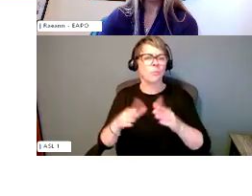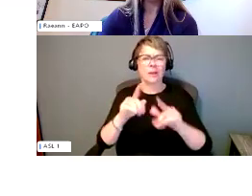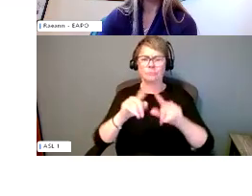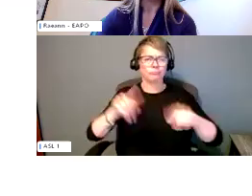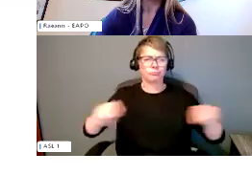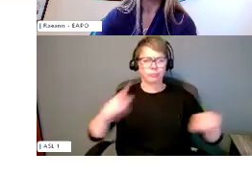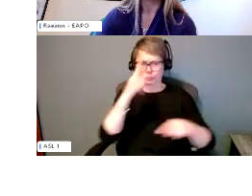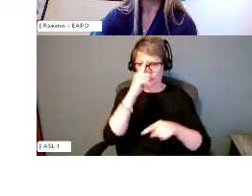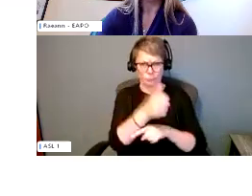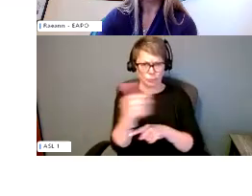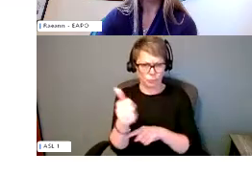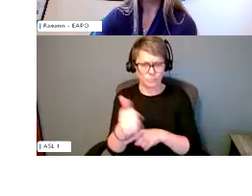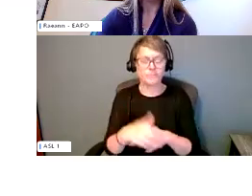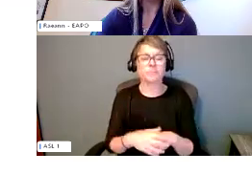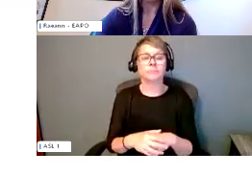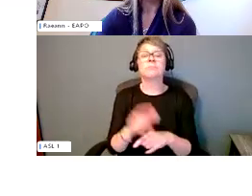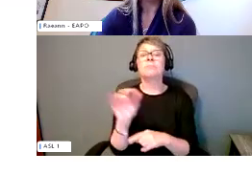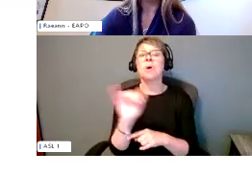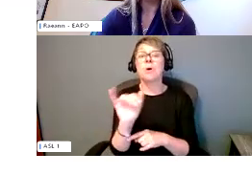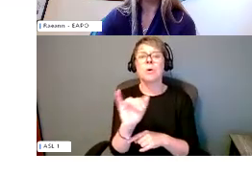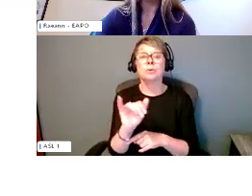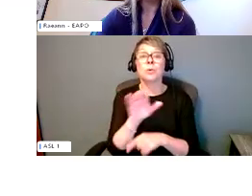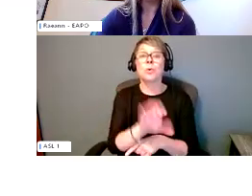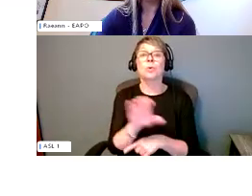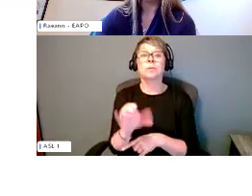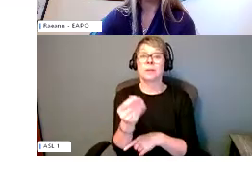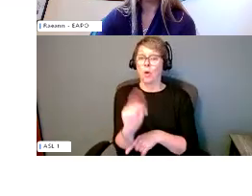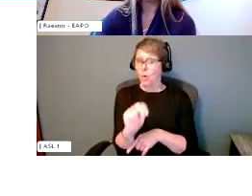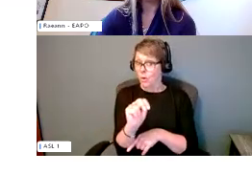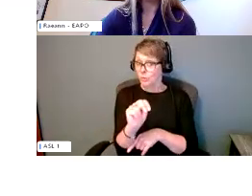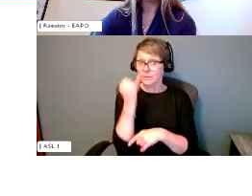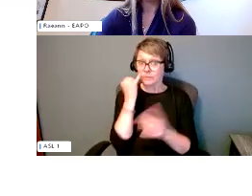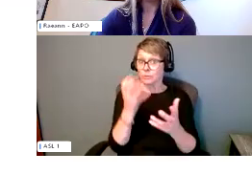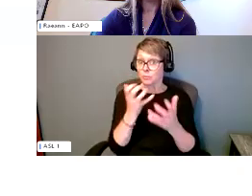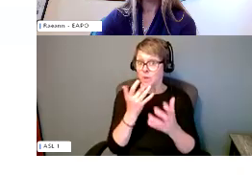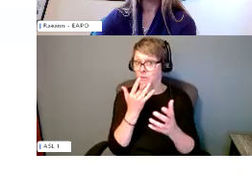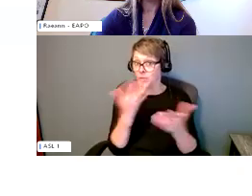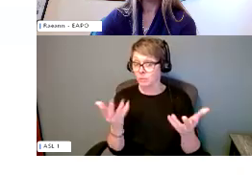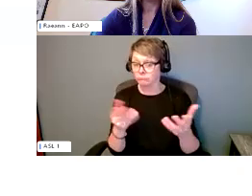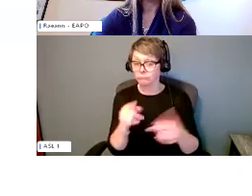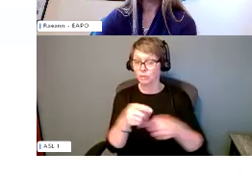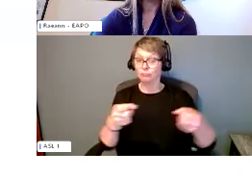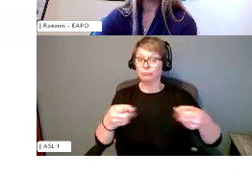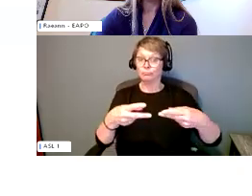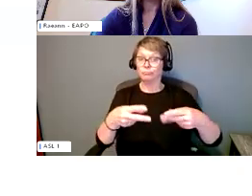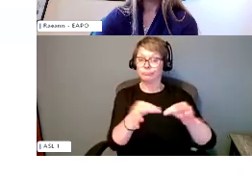And as I mentioned, you can turn the closed captioning on your own screen.